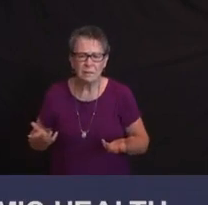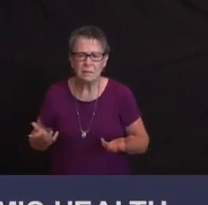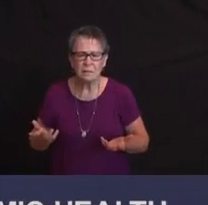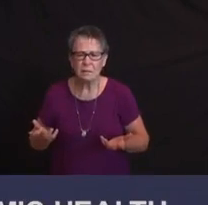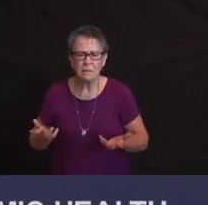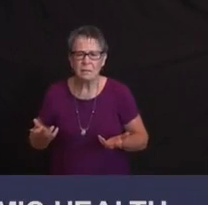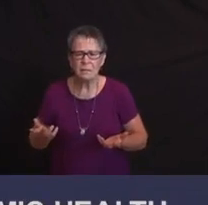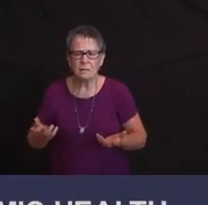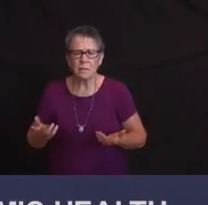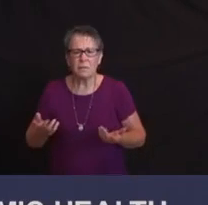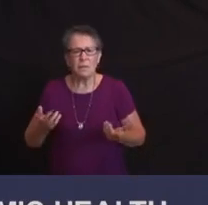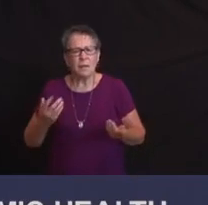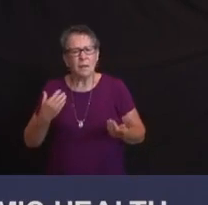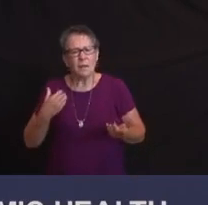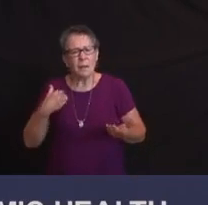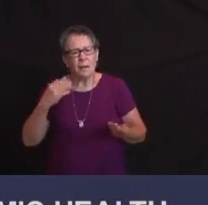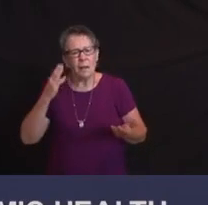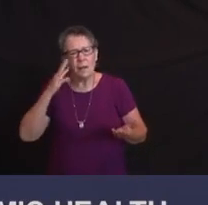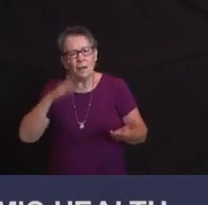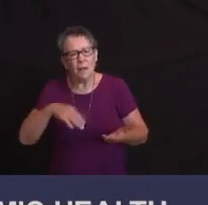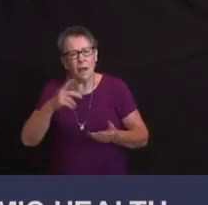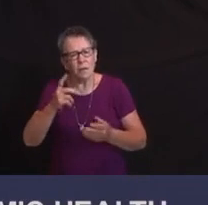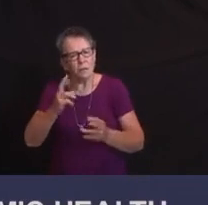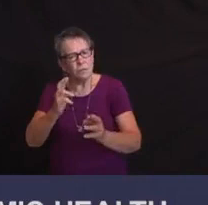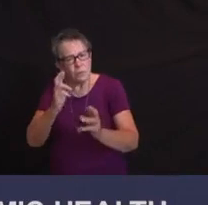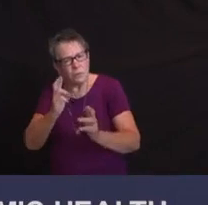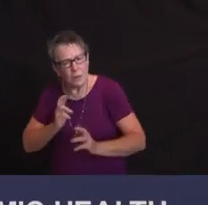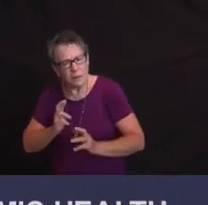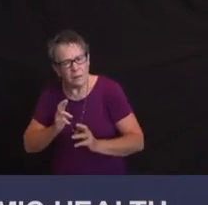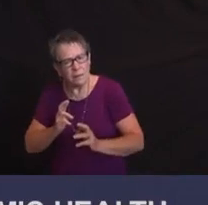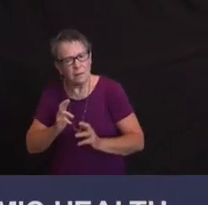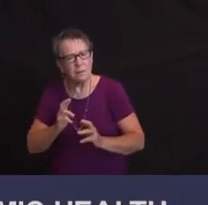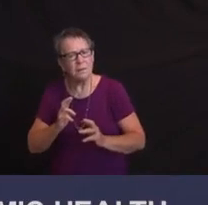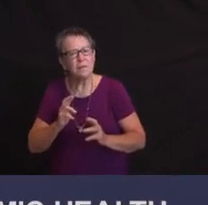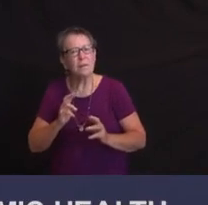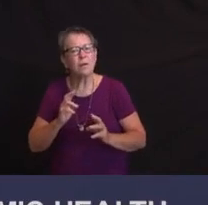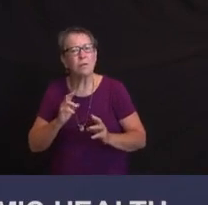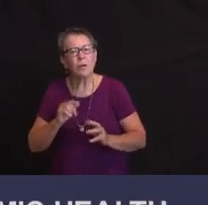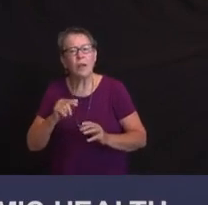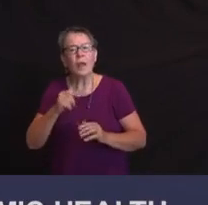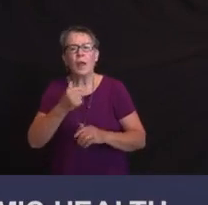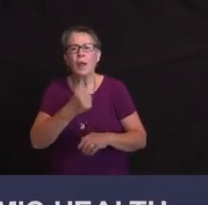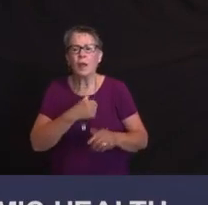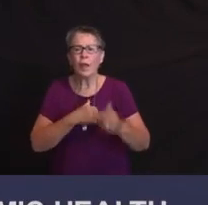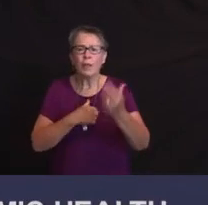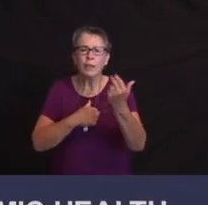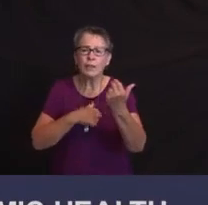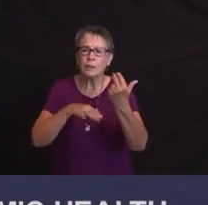that. You're not saying only 13 and only 2, and I appreciate that.